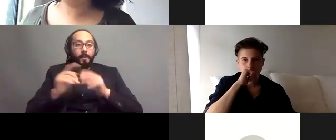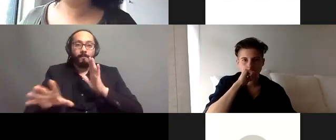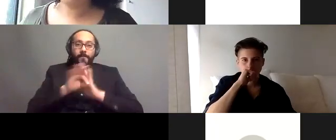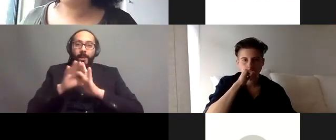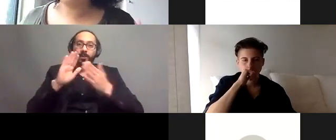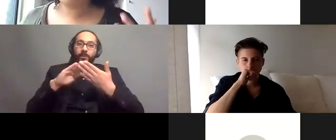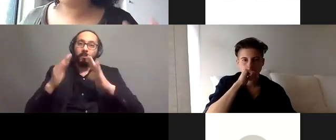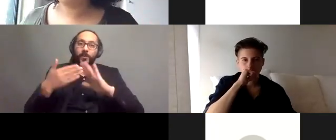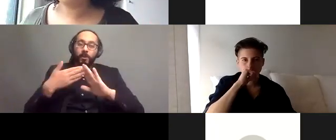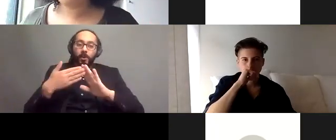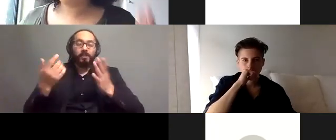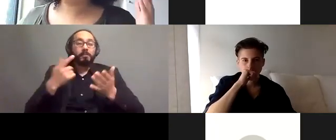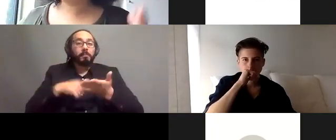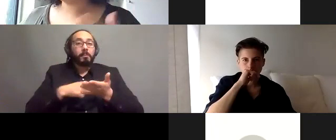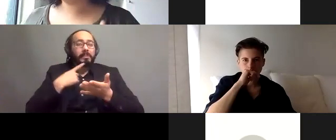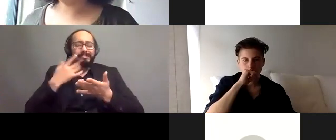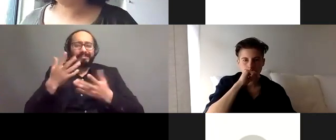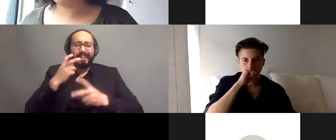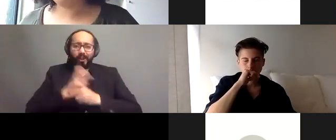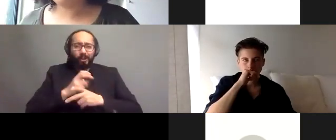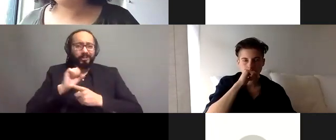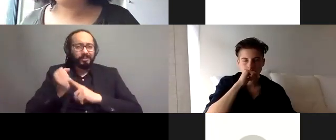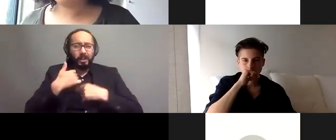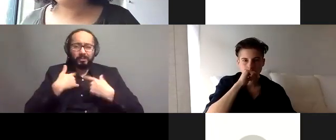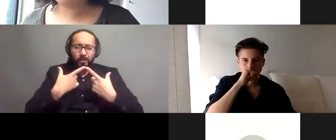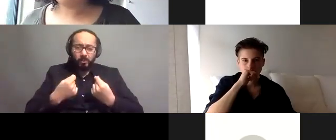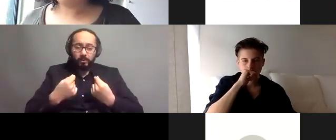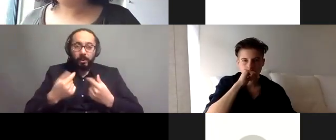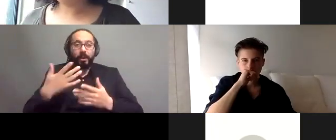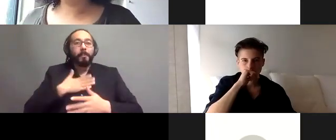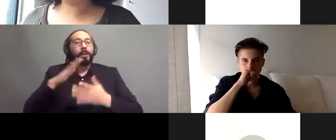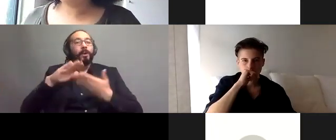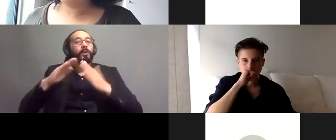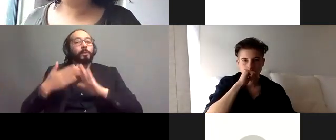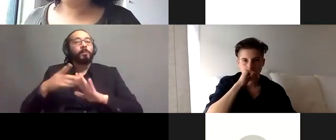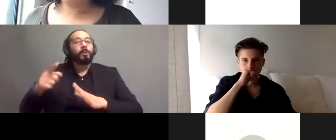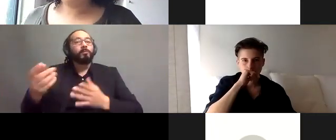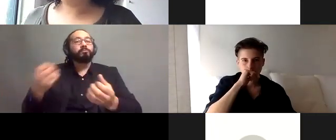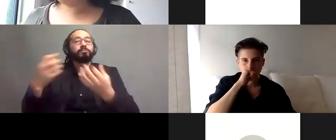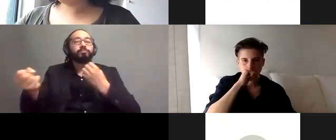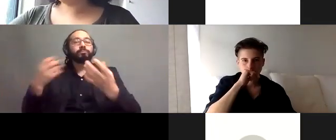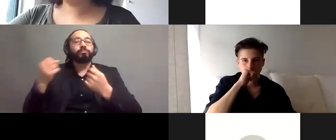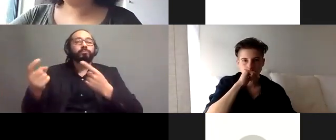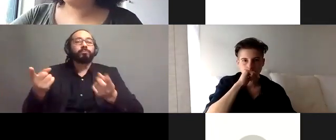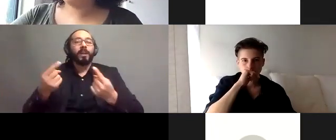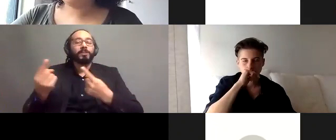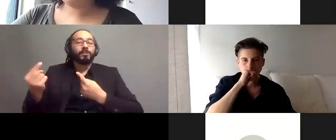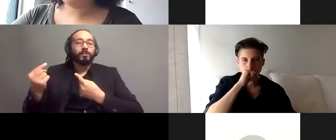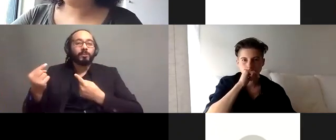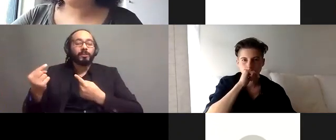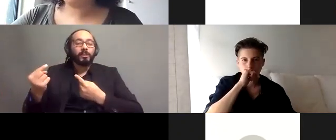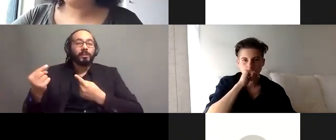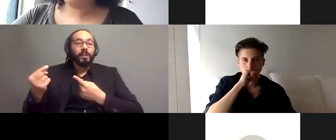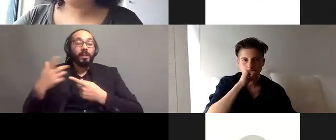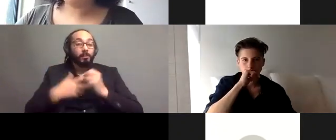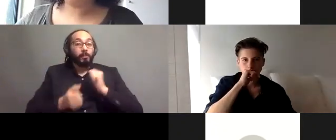hard situation, what can I do? And they're the ones who provide me with answers, because 9 times out of 10, it's not a doctor who gives me the